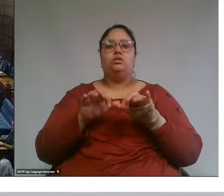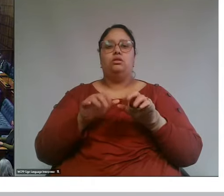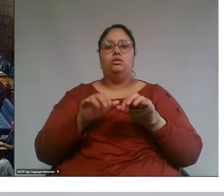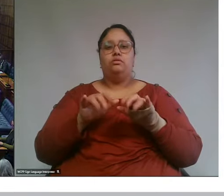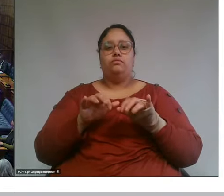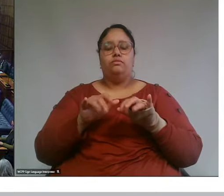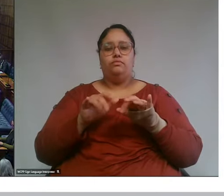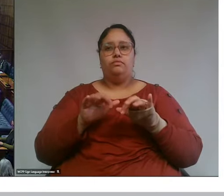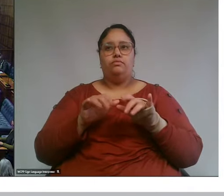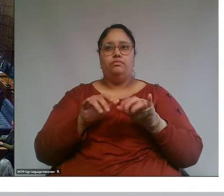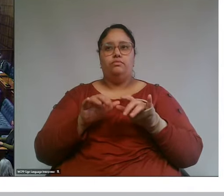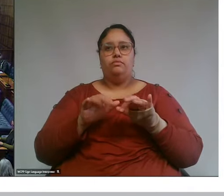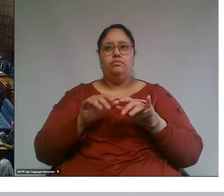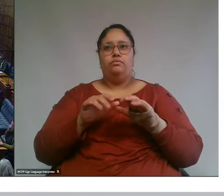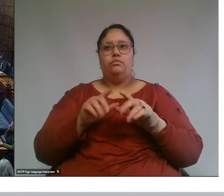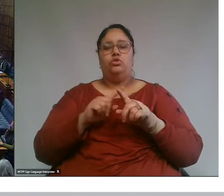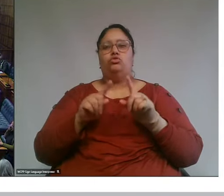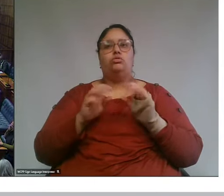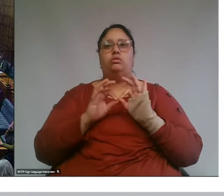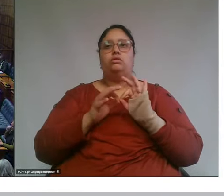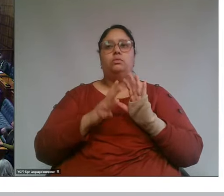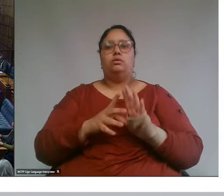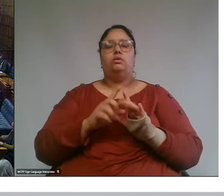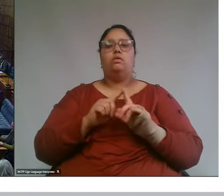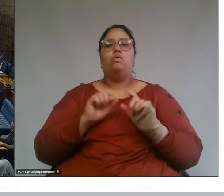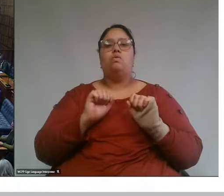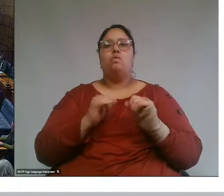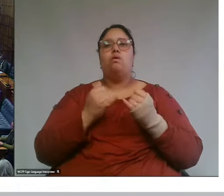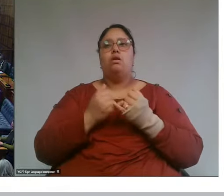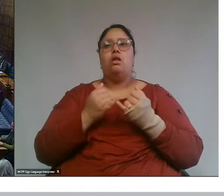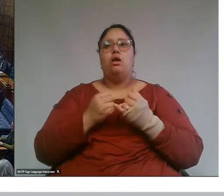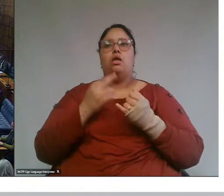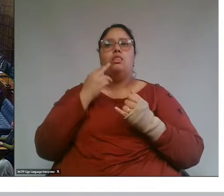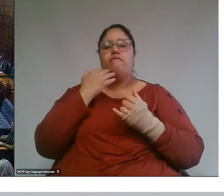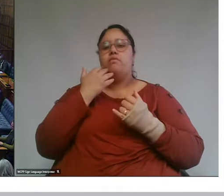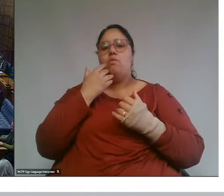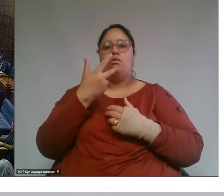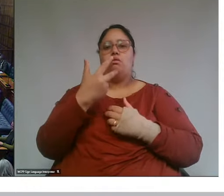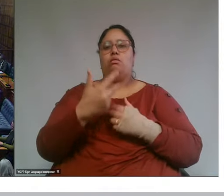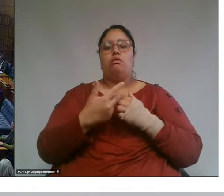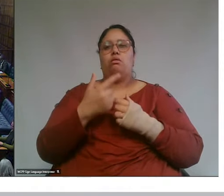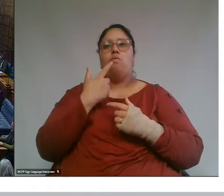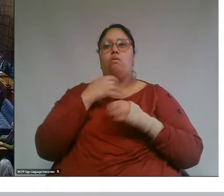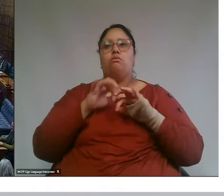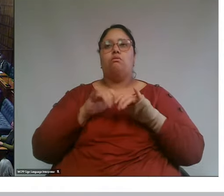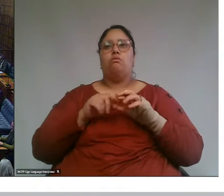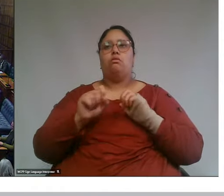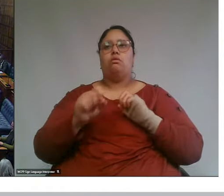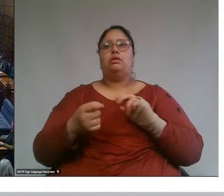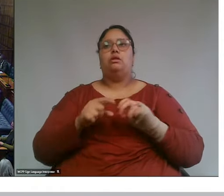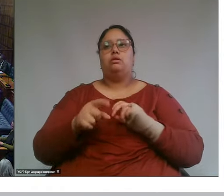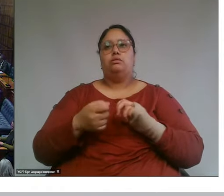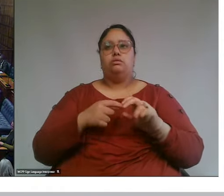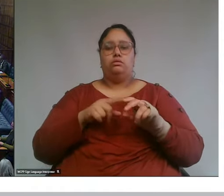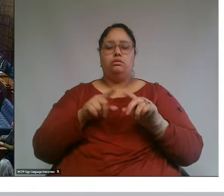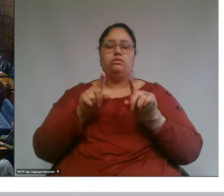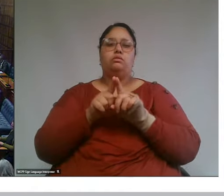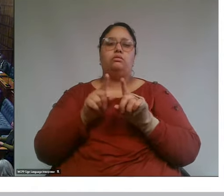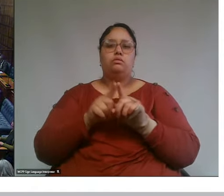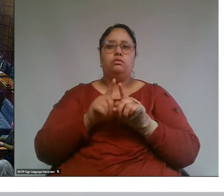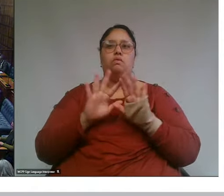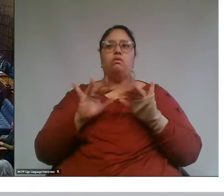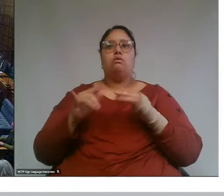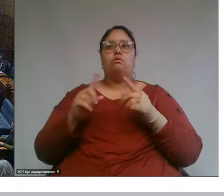within um the ID to try and and optimize a space so I'm trying to understand how is the